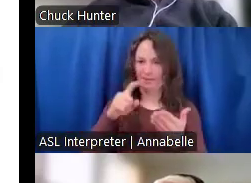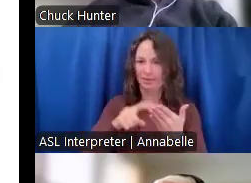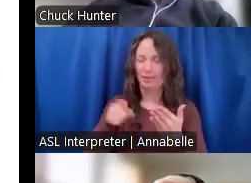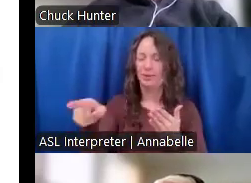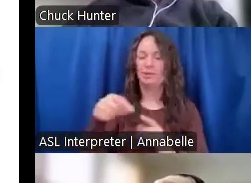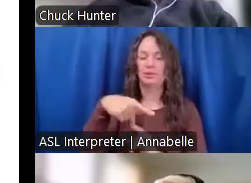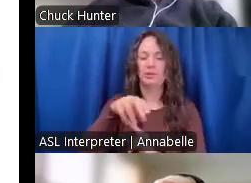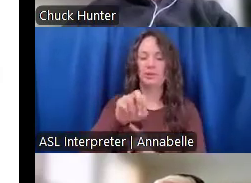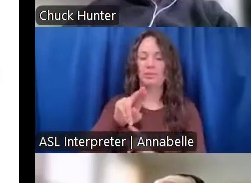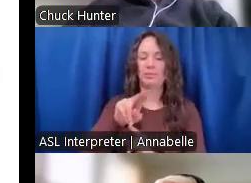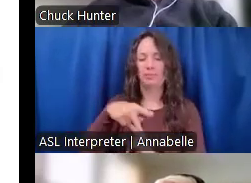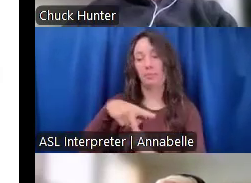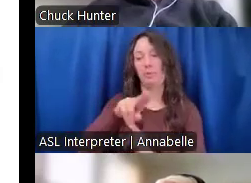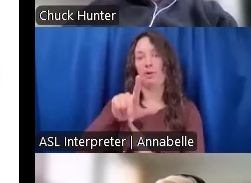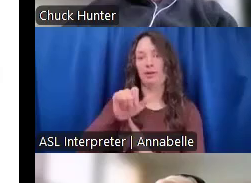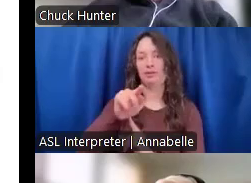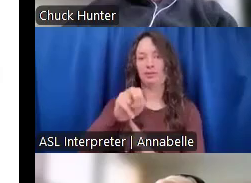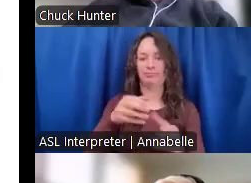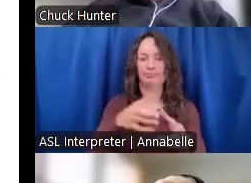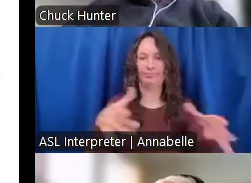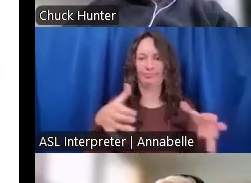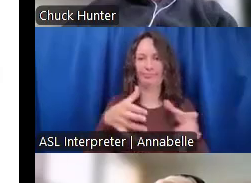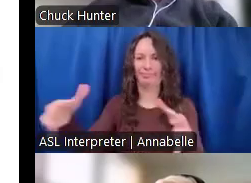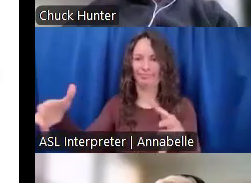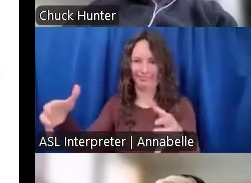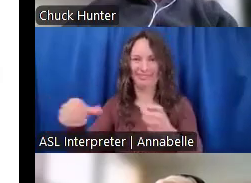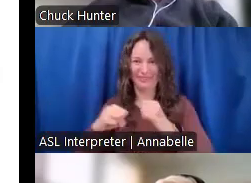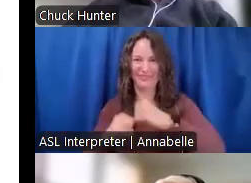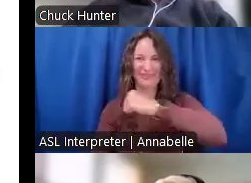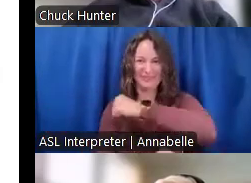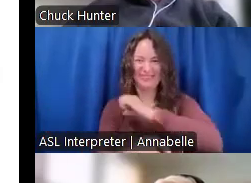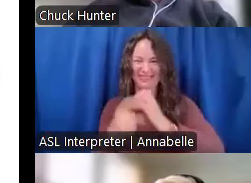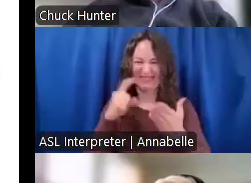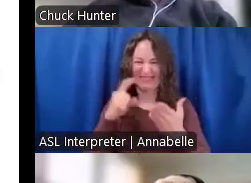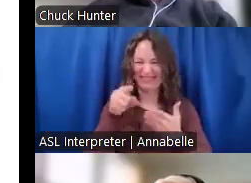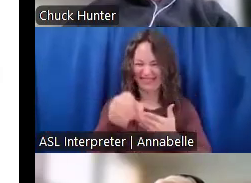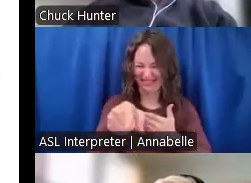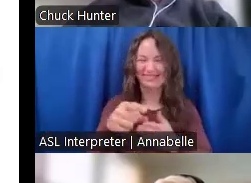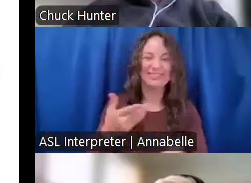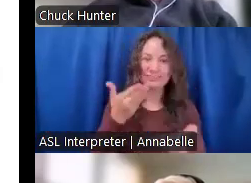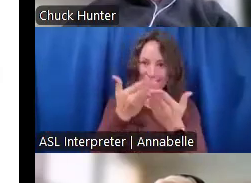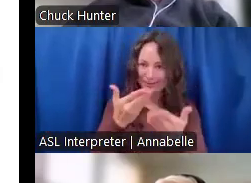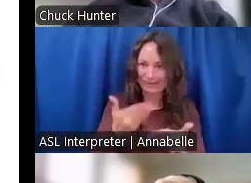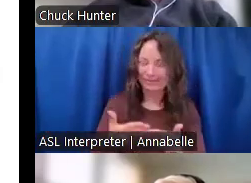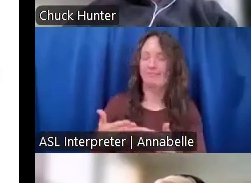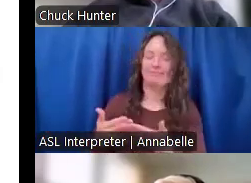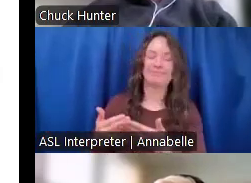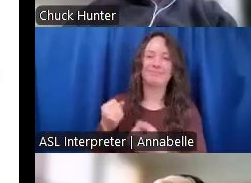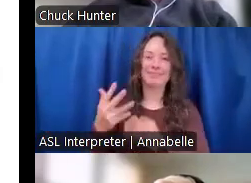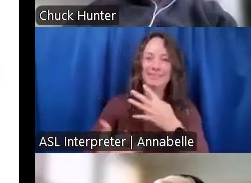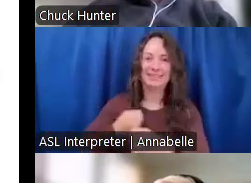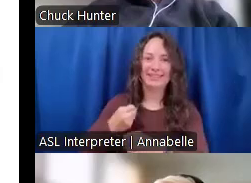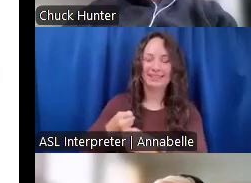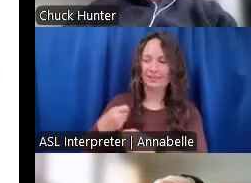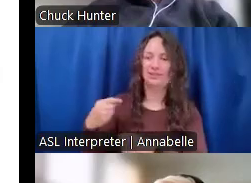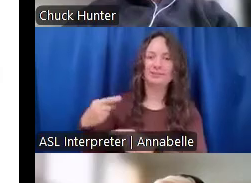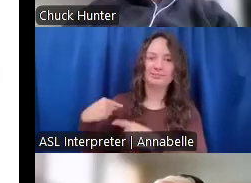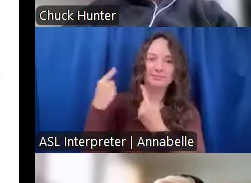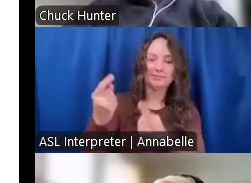that's sort of what you see here. You can see the evidence of like decades and generations of evolution